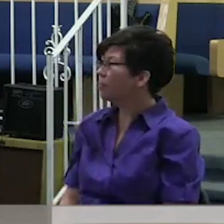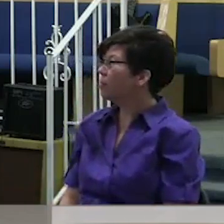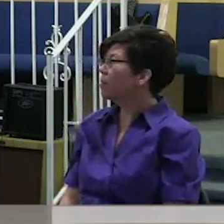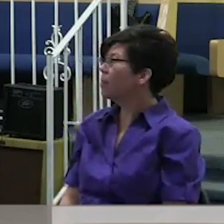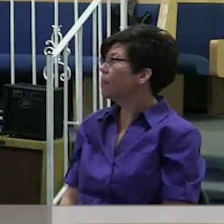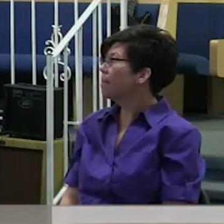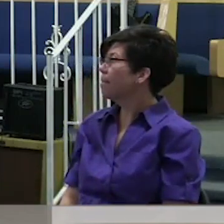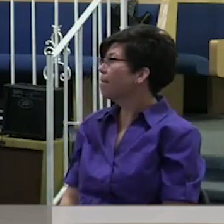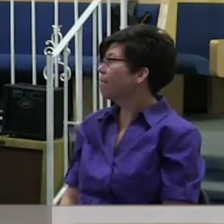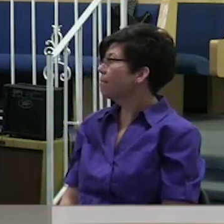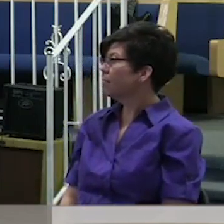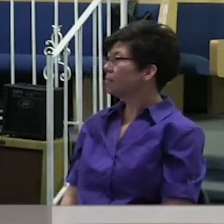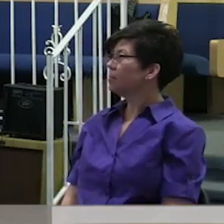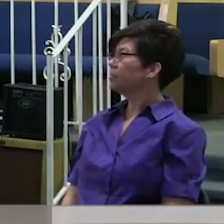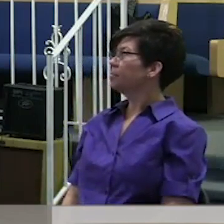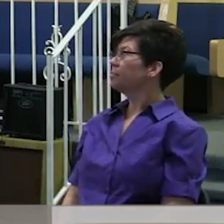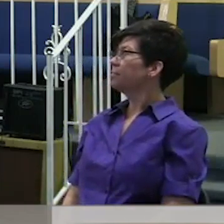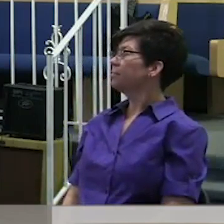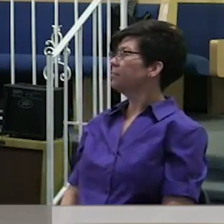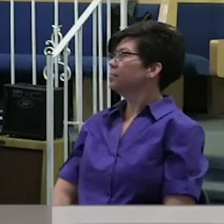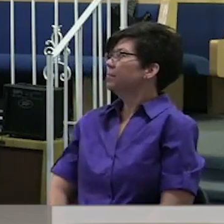Oh, hallelujah,